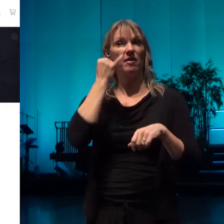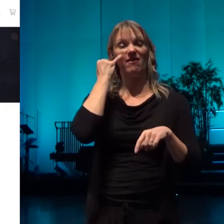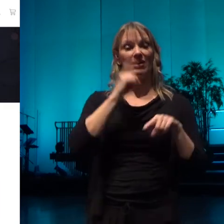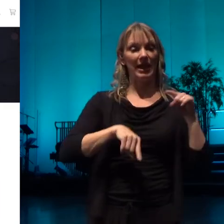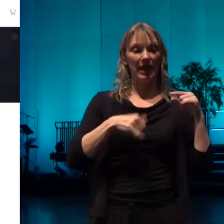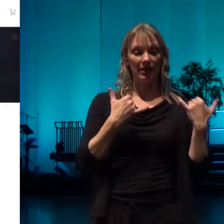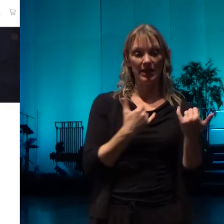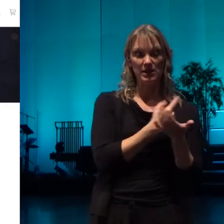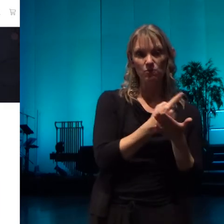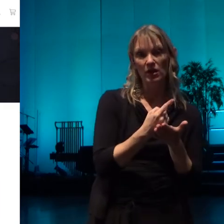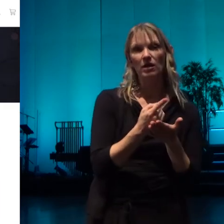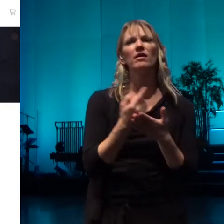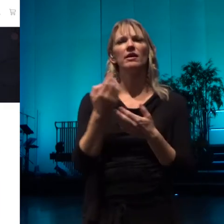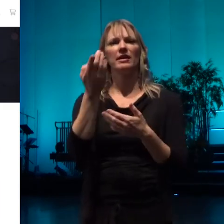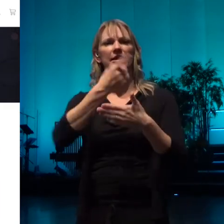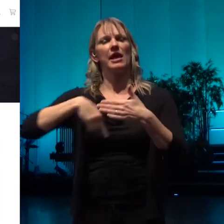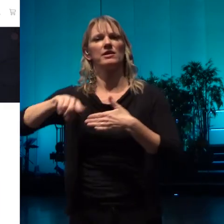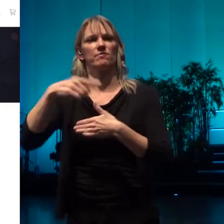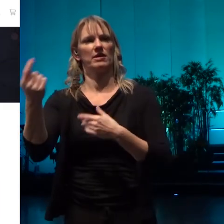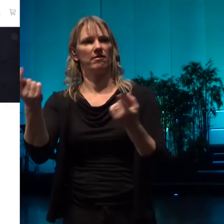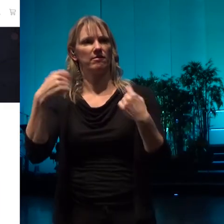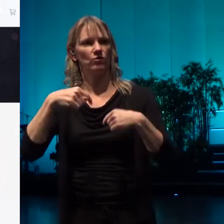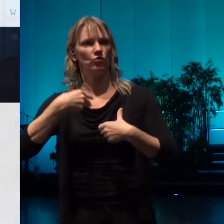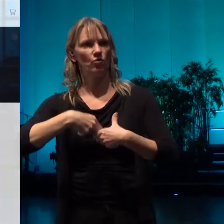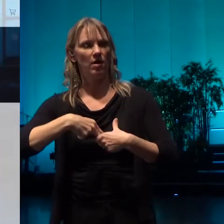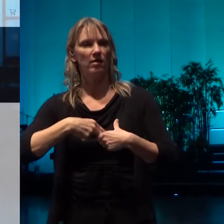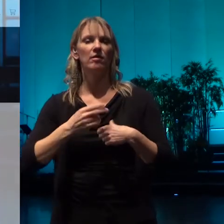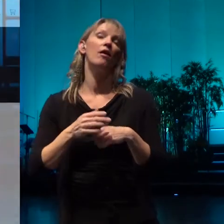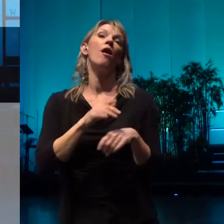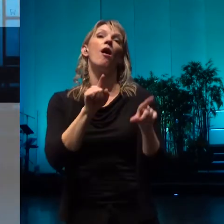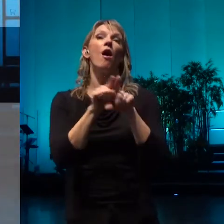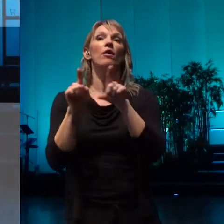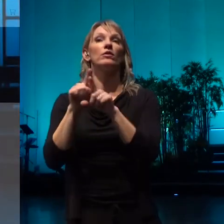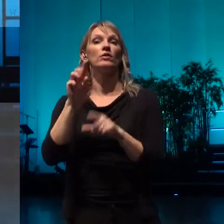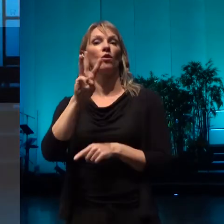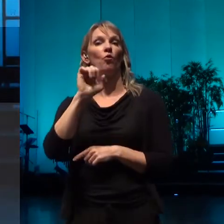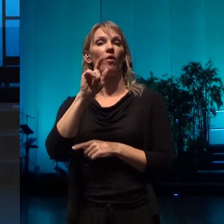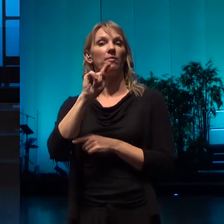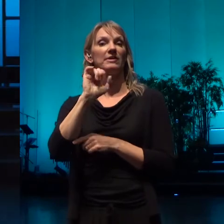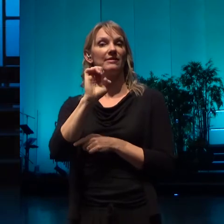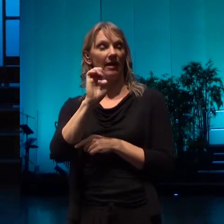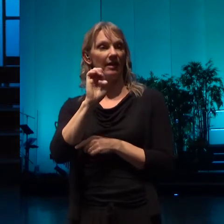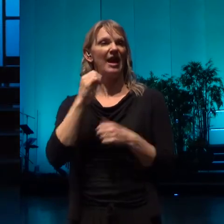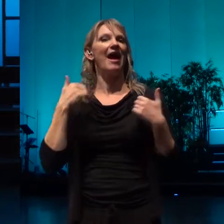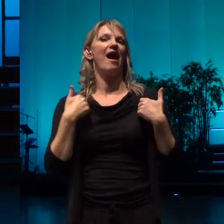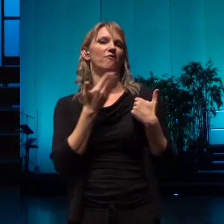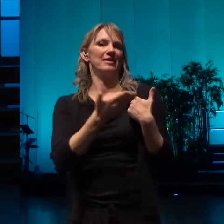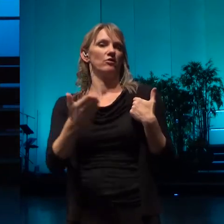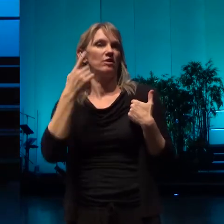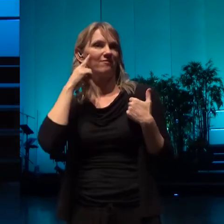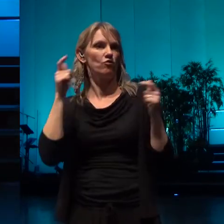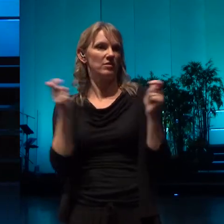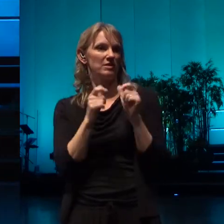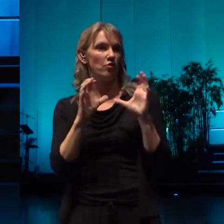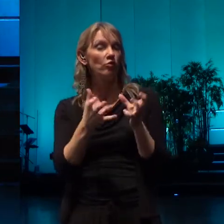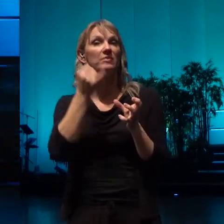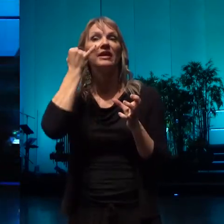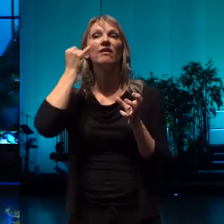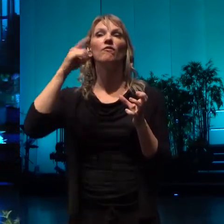this week, come next week. Also on that site, there are all the materials for the small groups that if you